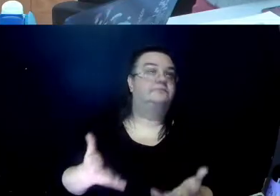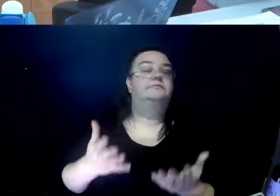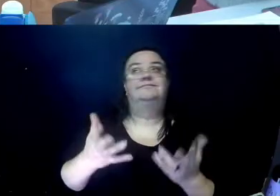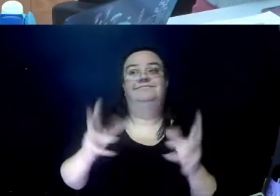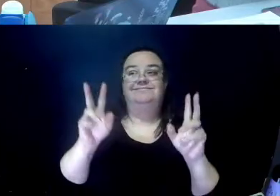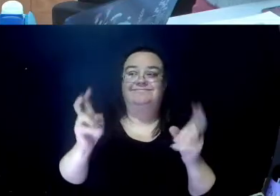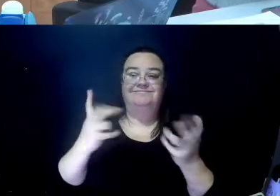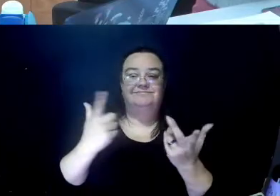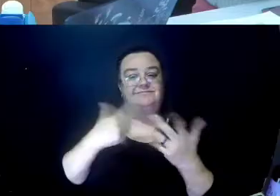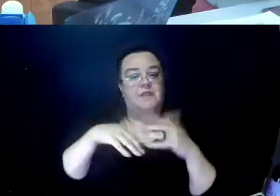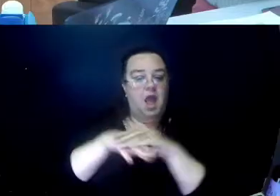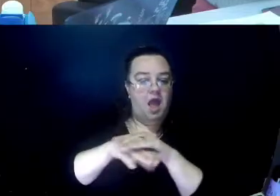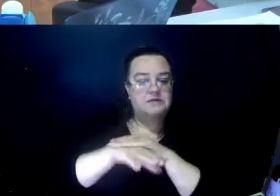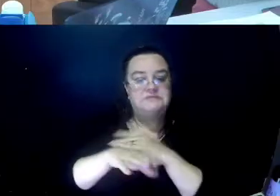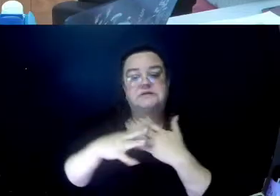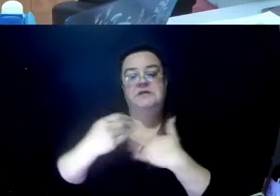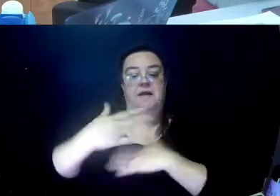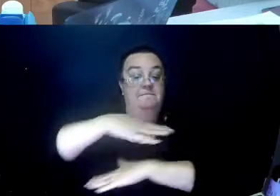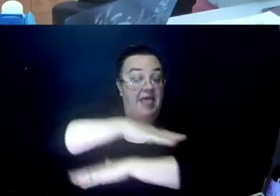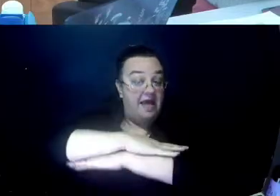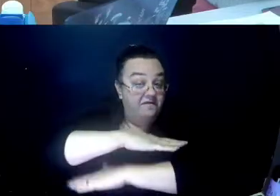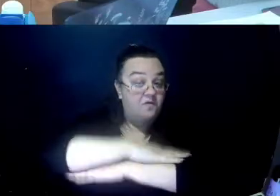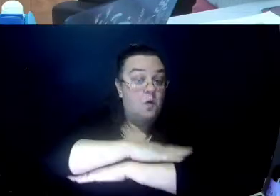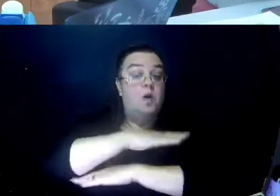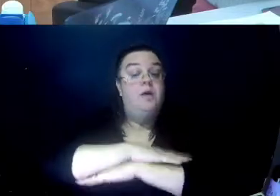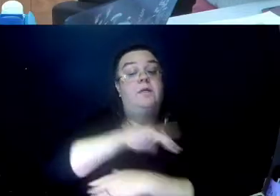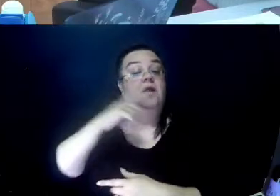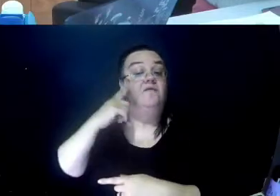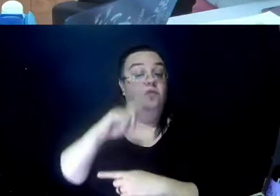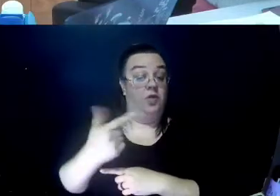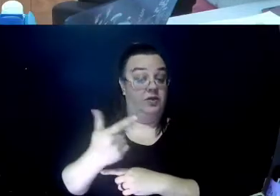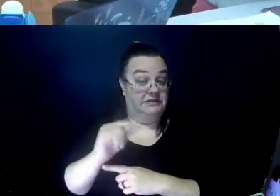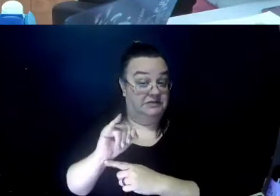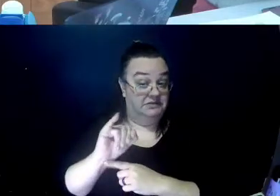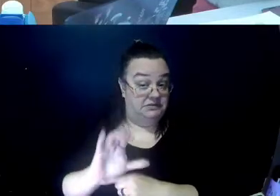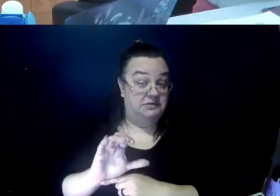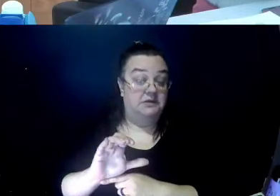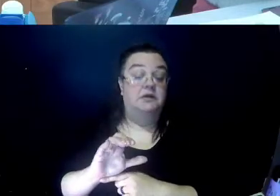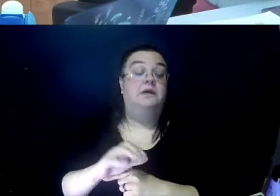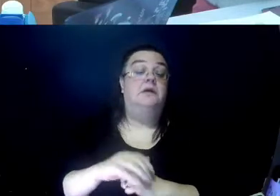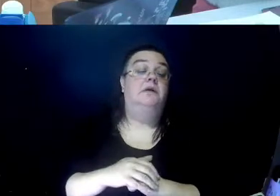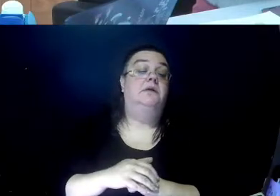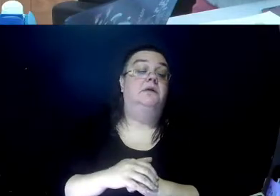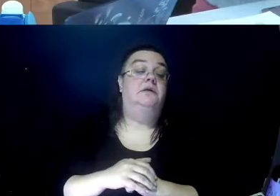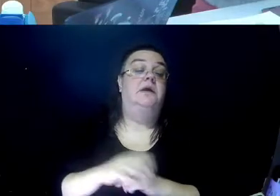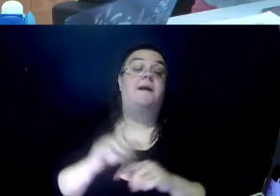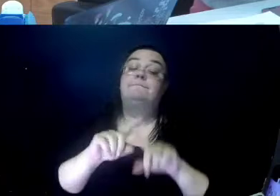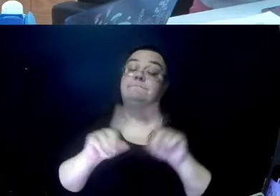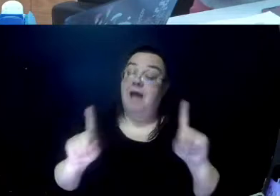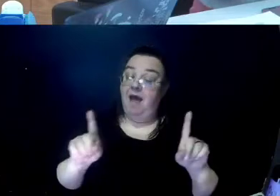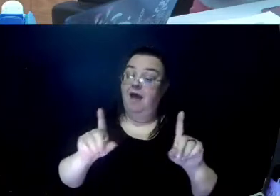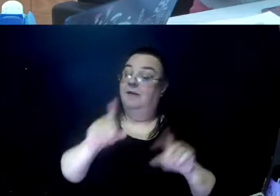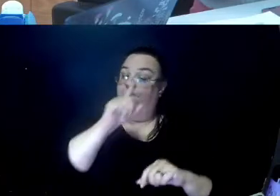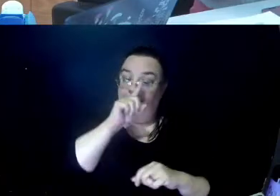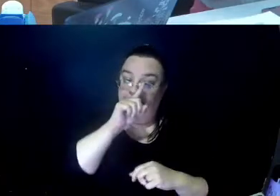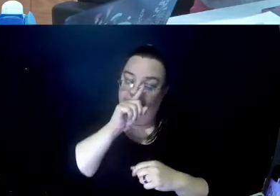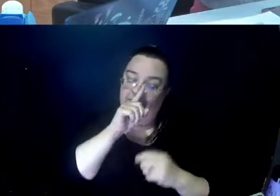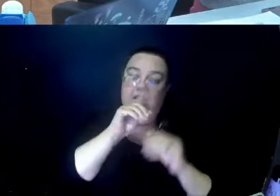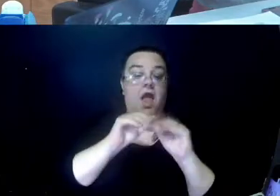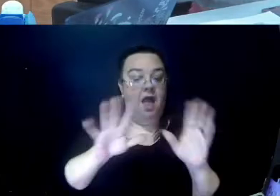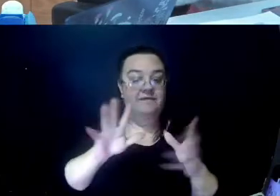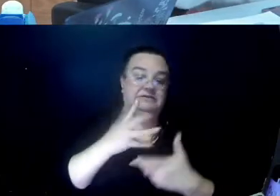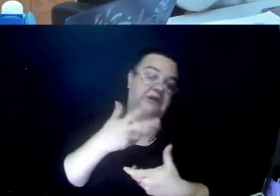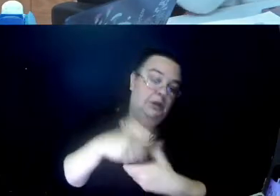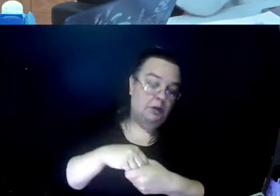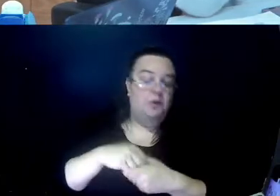of access and platform to the Green Infrastructure Committee, but does not include, obviously, because